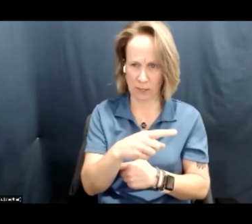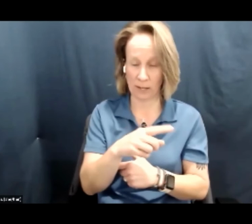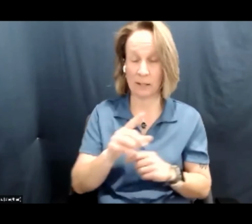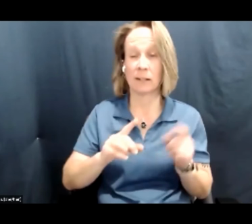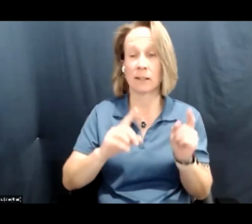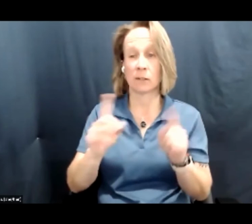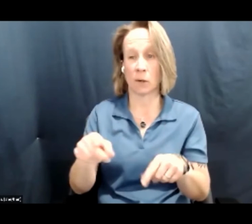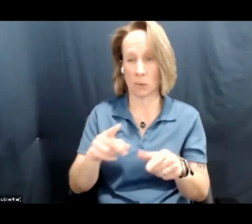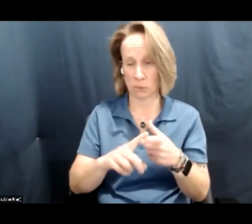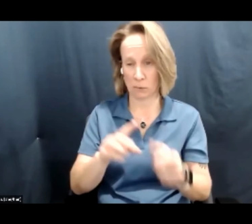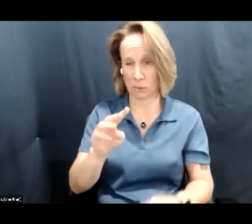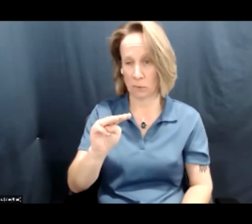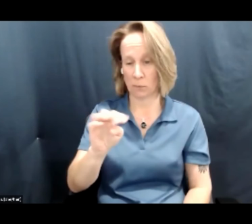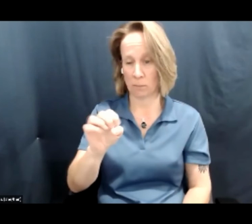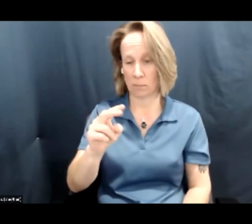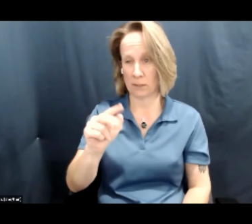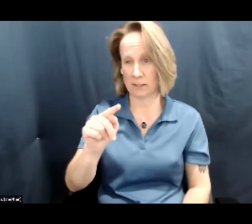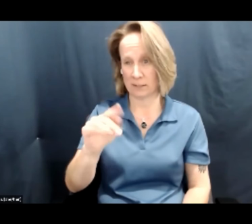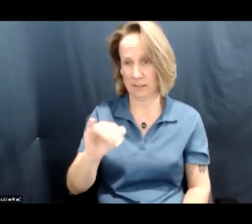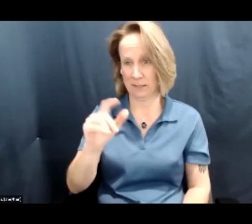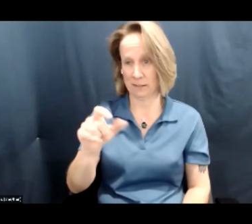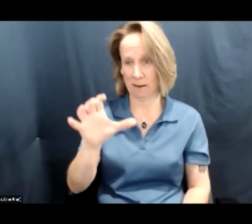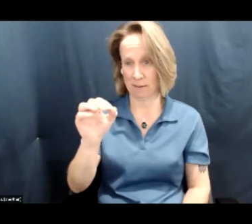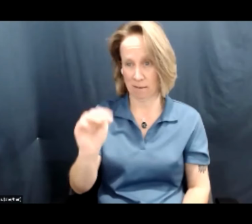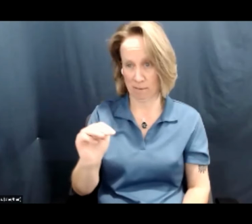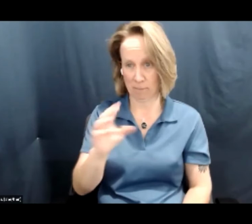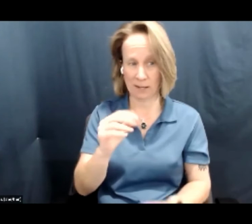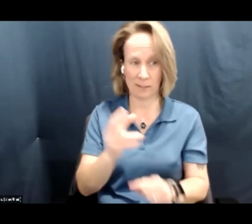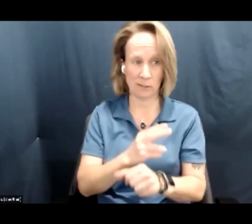and use the code 182720.